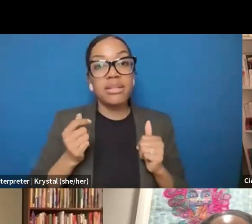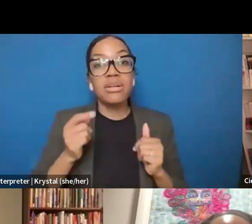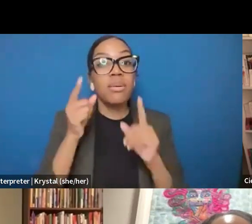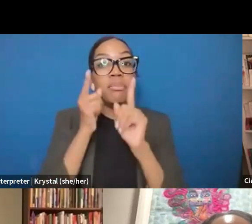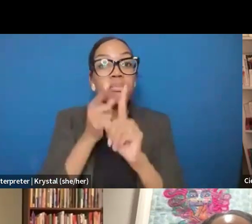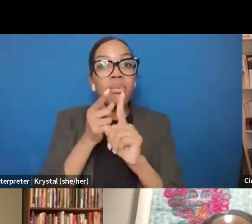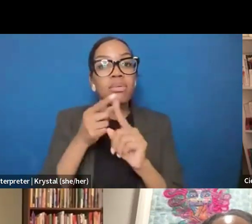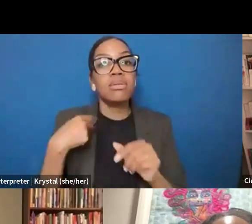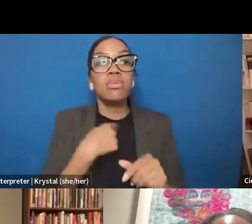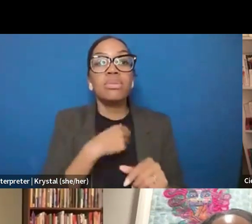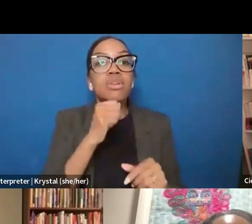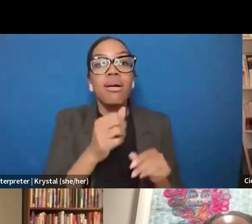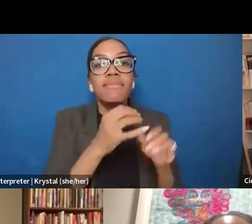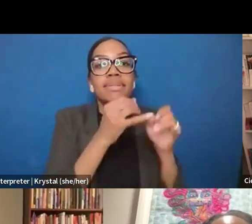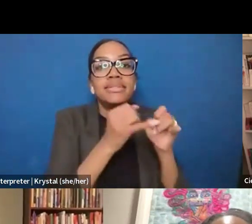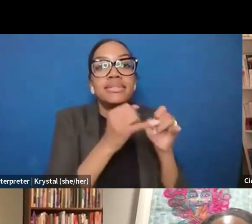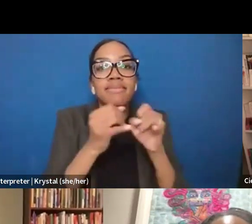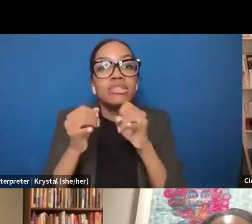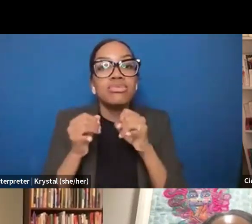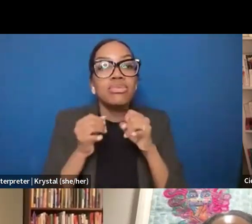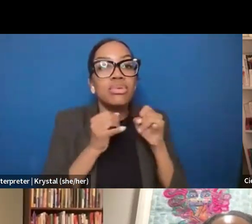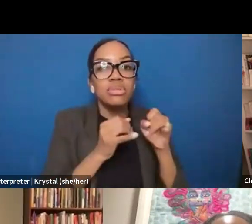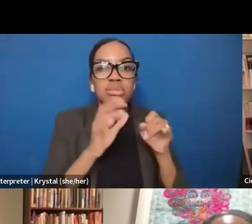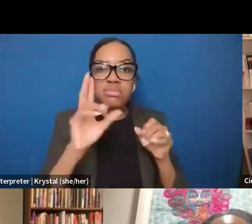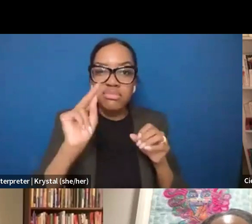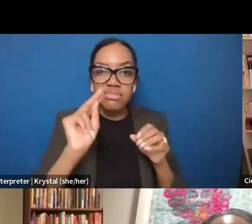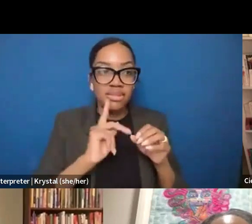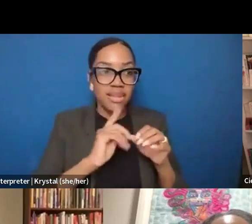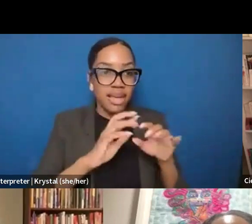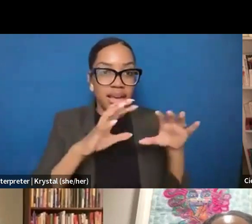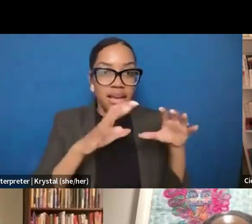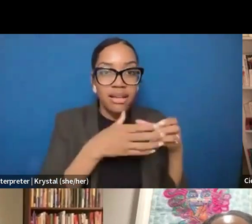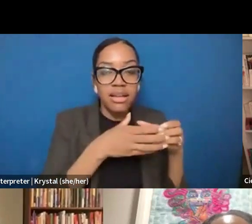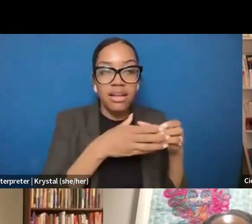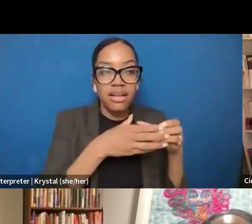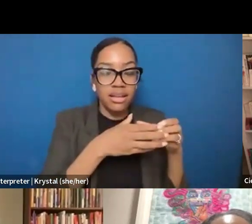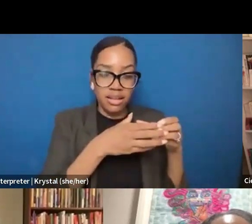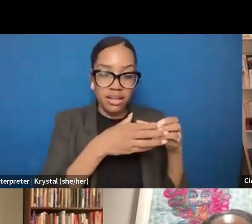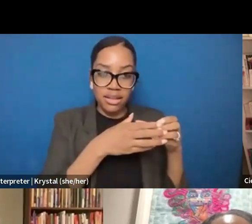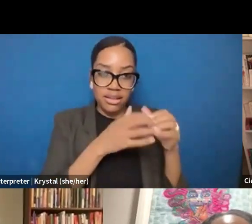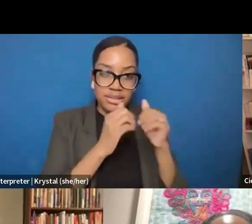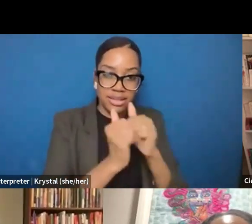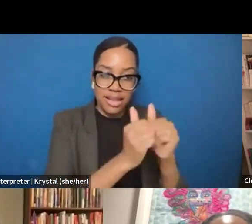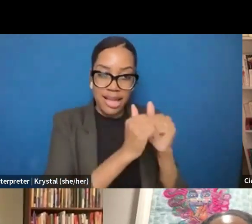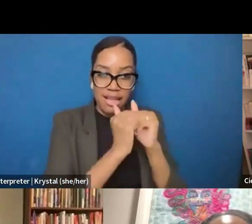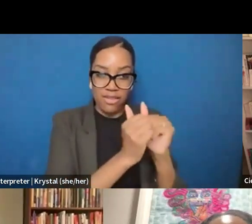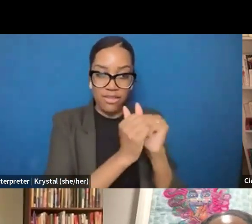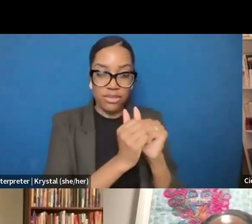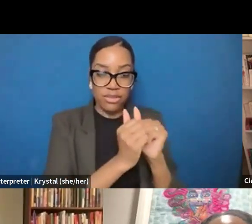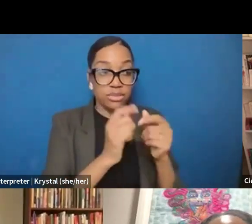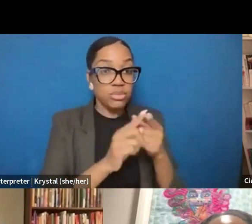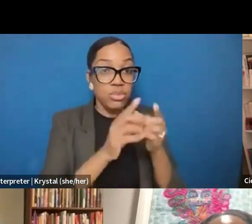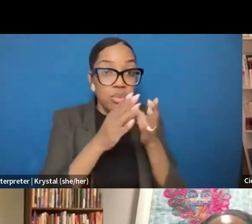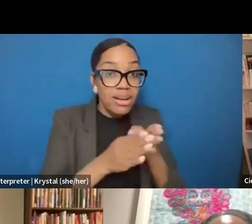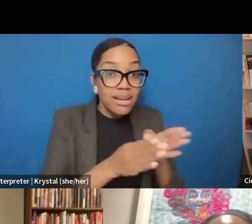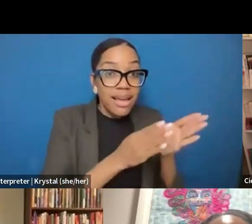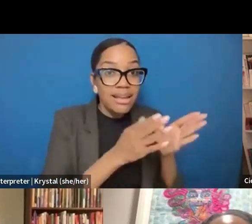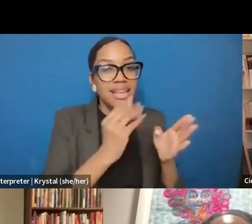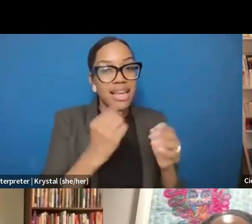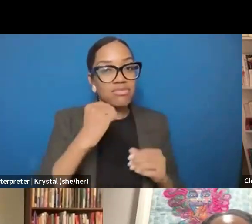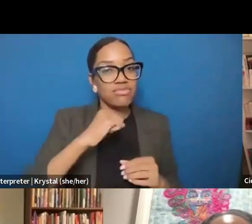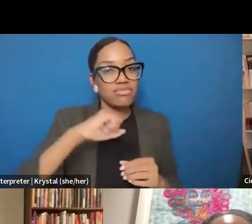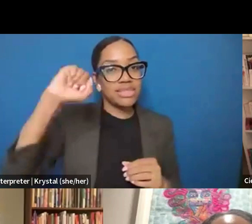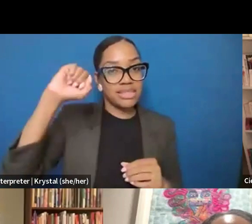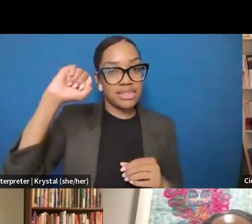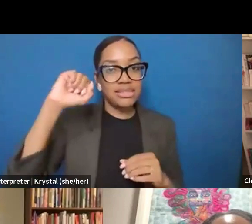the place, but we have Black teachers organizing themselves both to kind of organize and resist, because they're meeting a lot